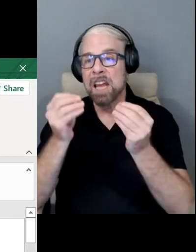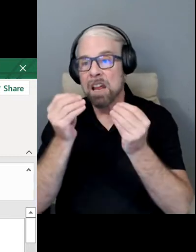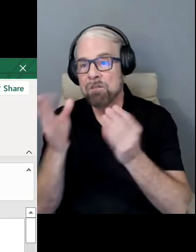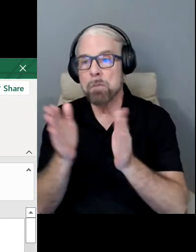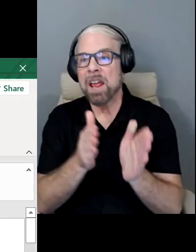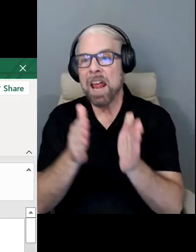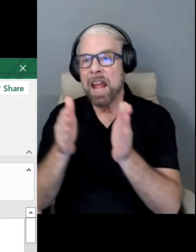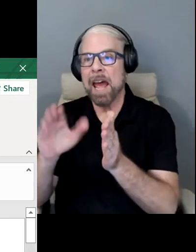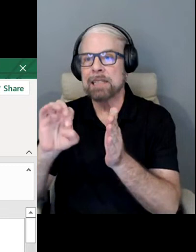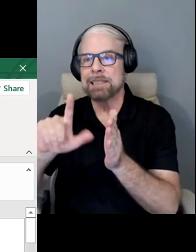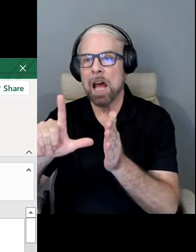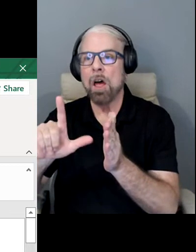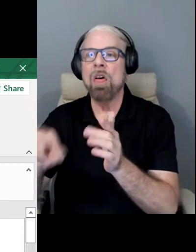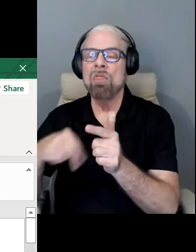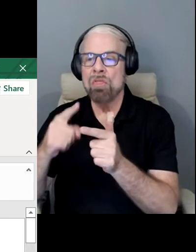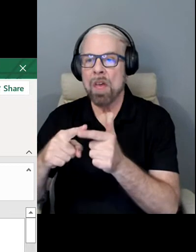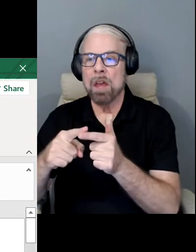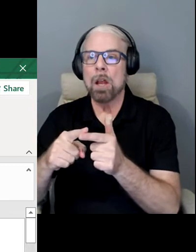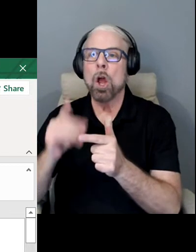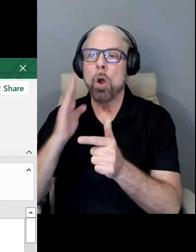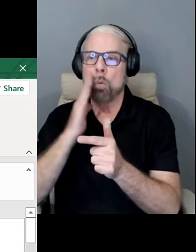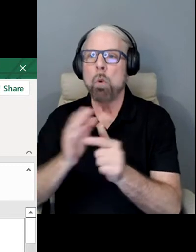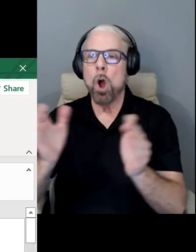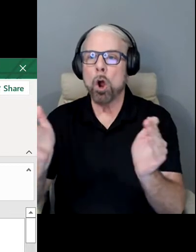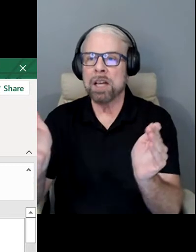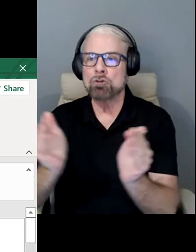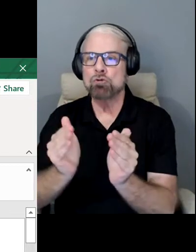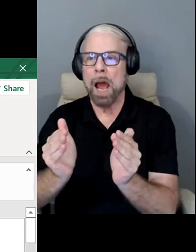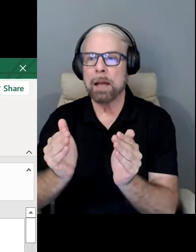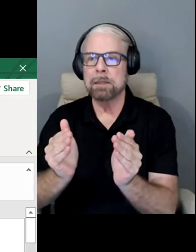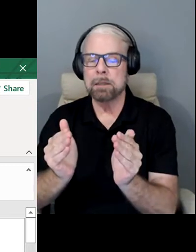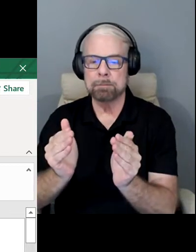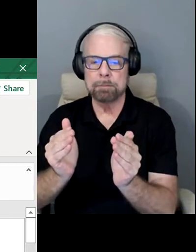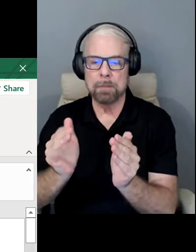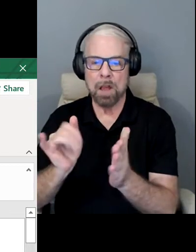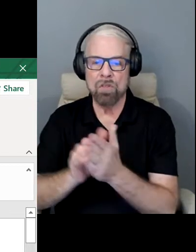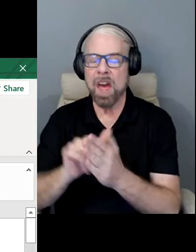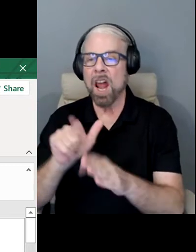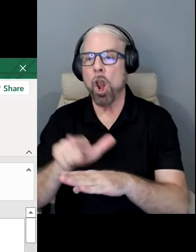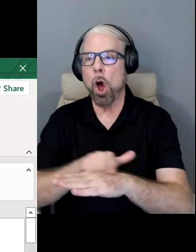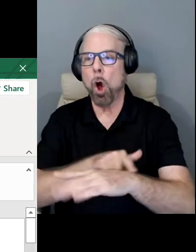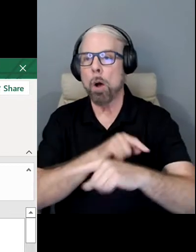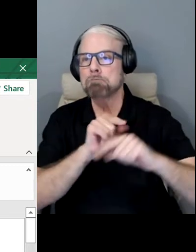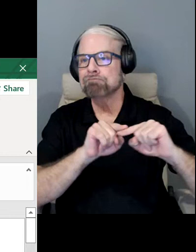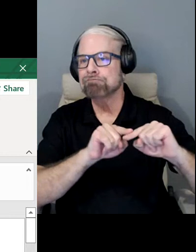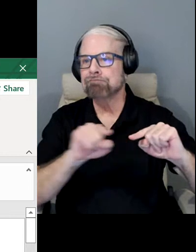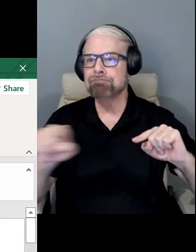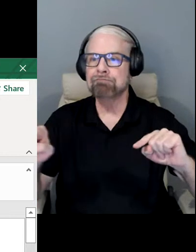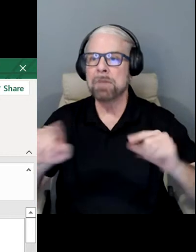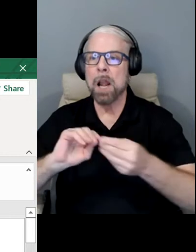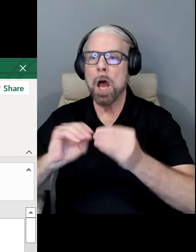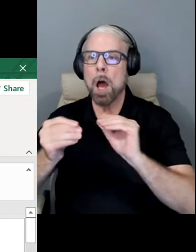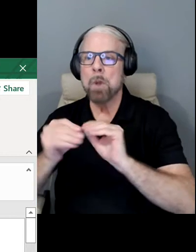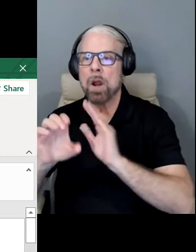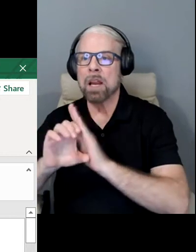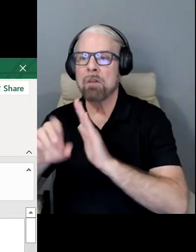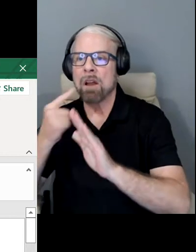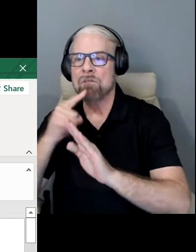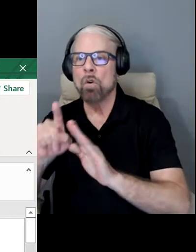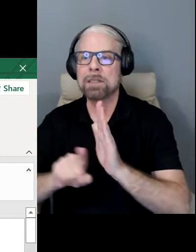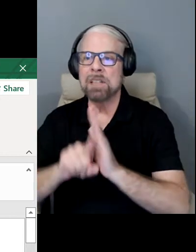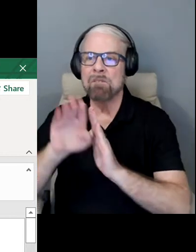cell, it will then contract in this case, the long number of characters for developmental